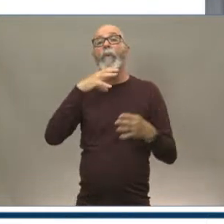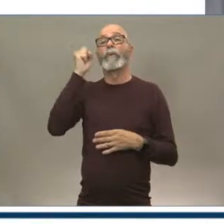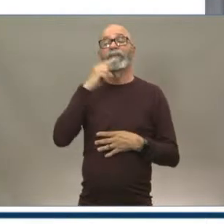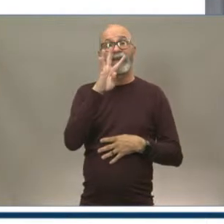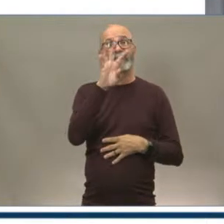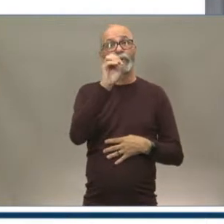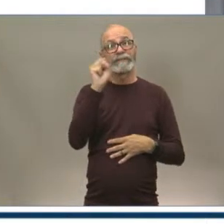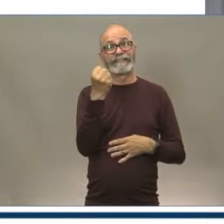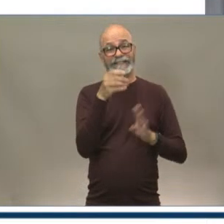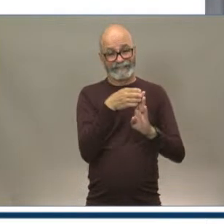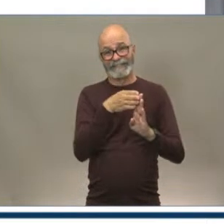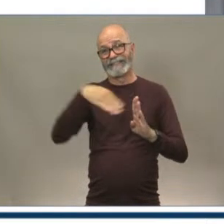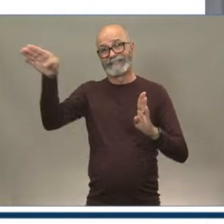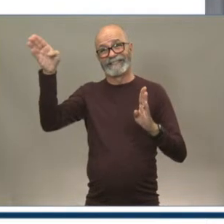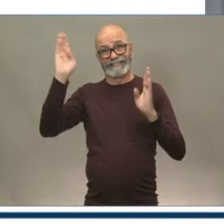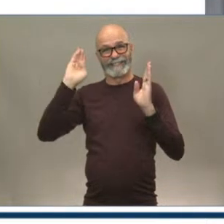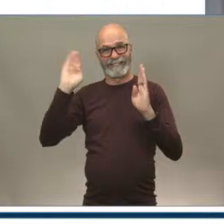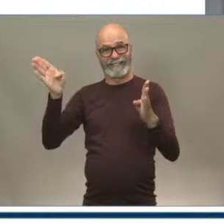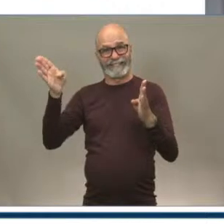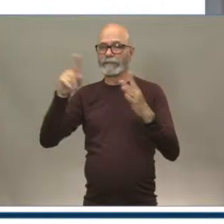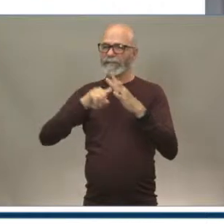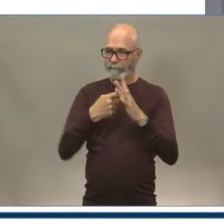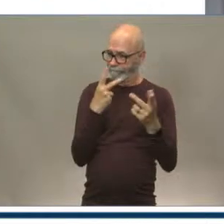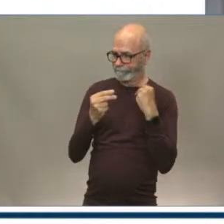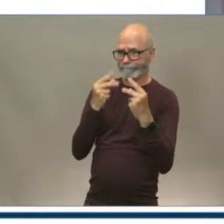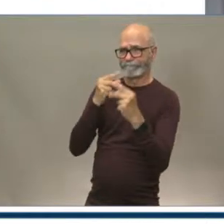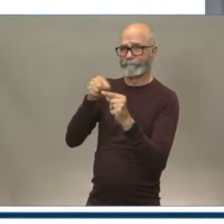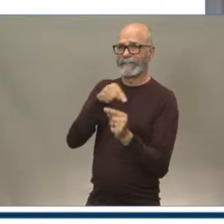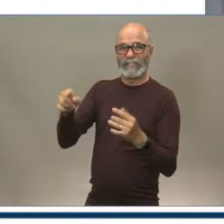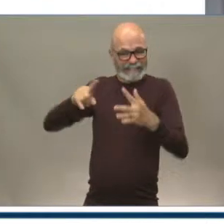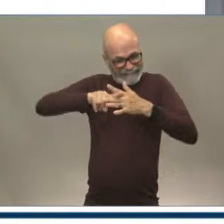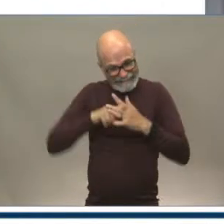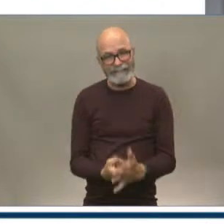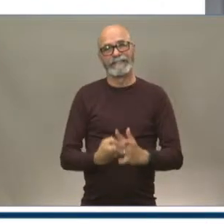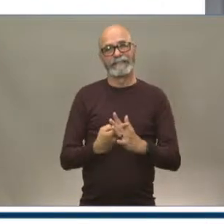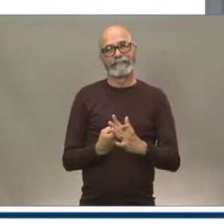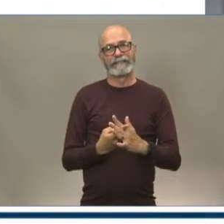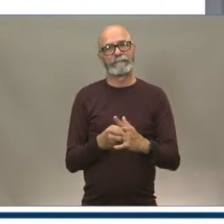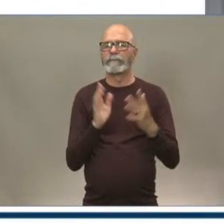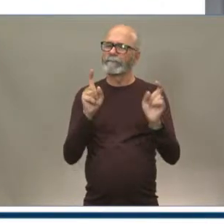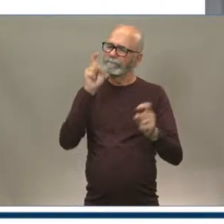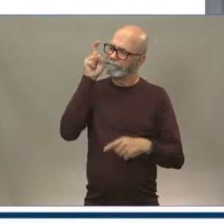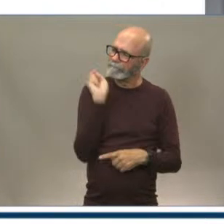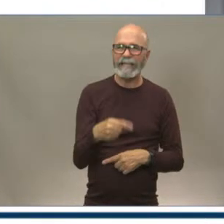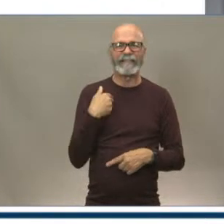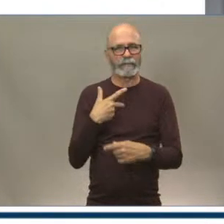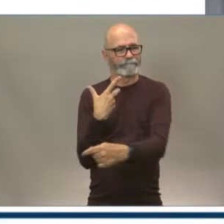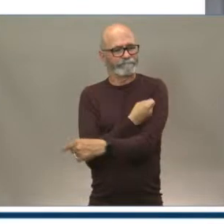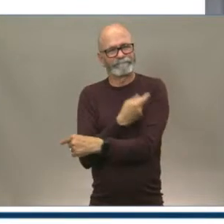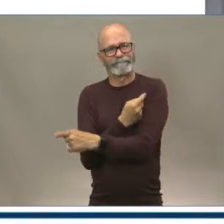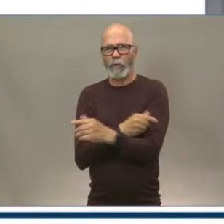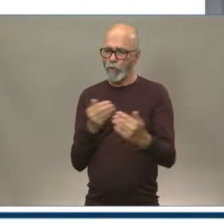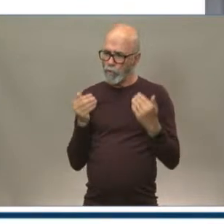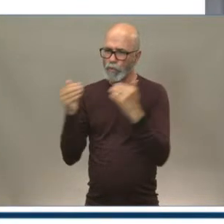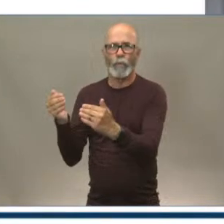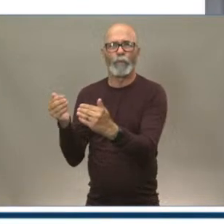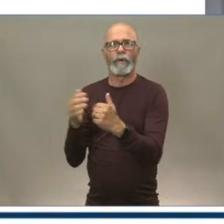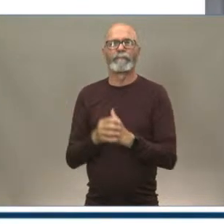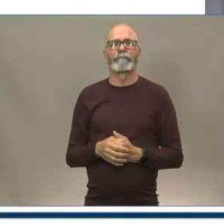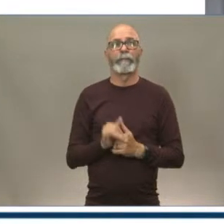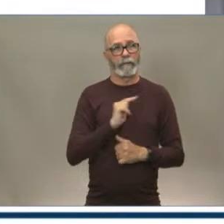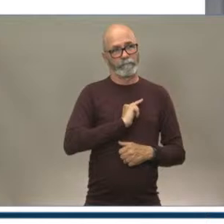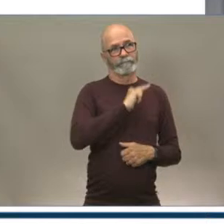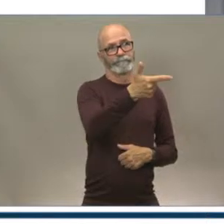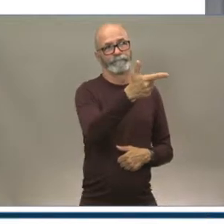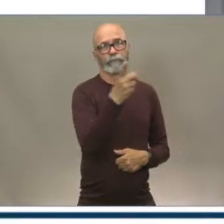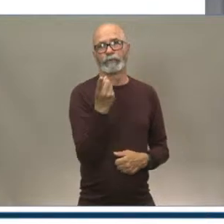why we continue to stay on track and not veer off our vaccination plan. And I'm going to turn it back over to Dr. Strang to give a